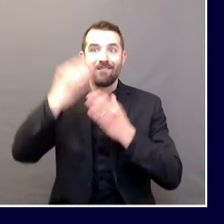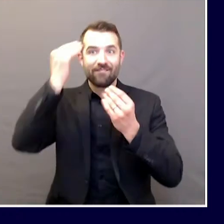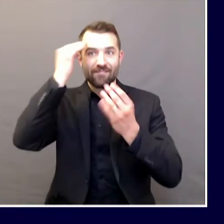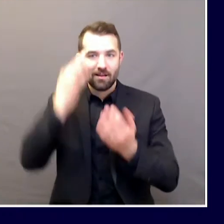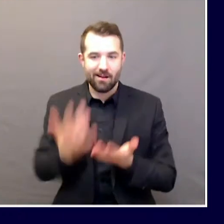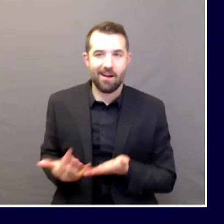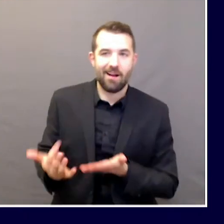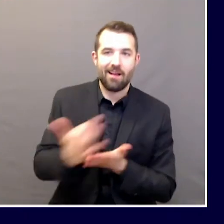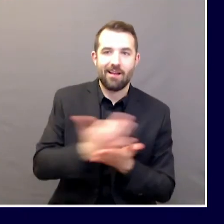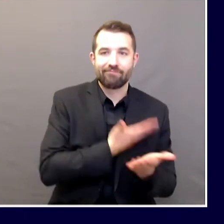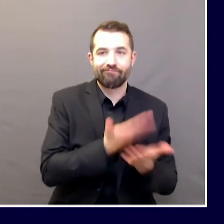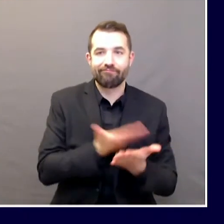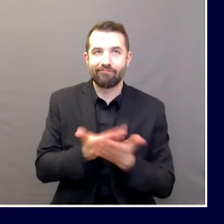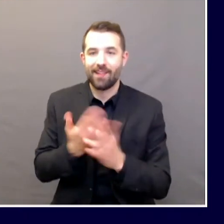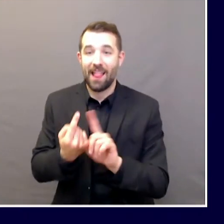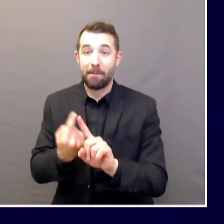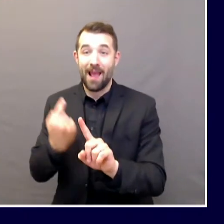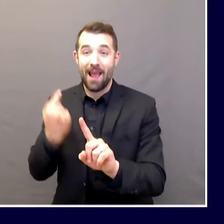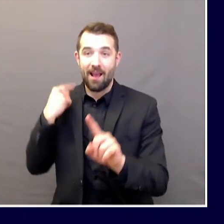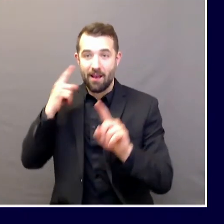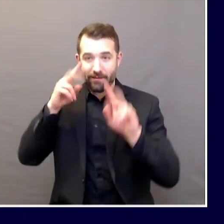have a sense of what was going on at the time.